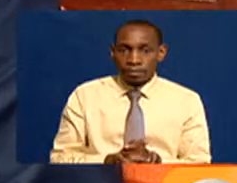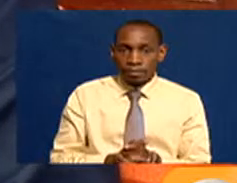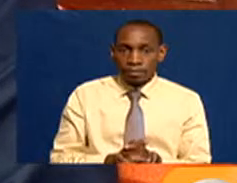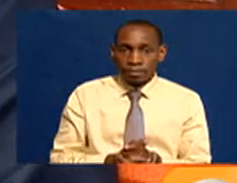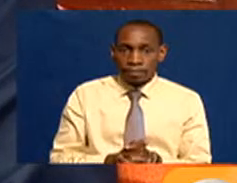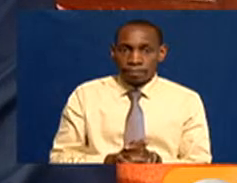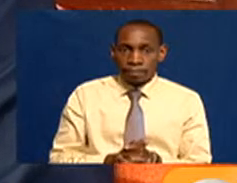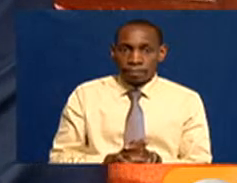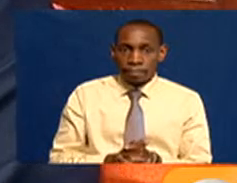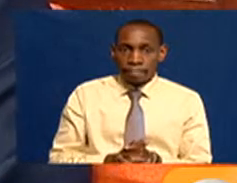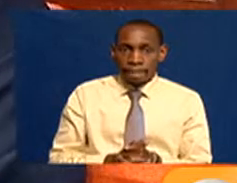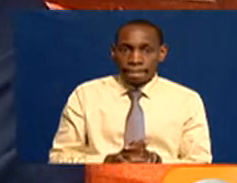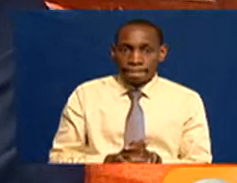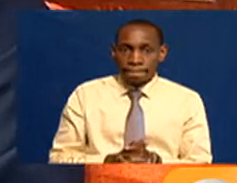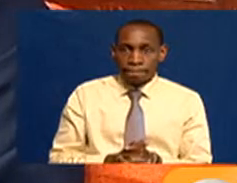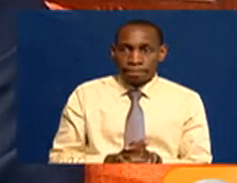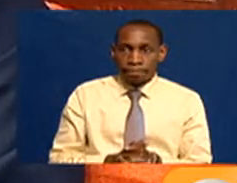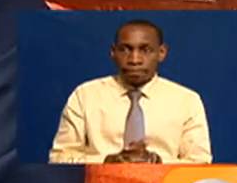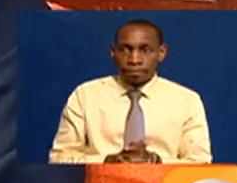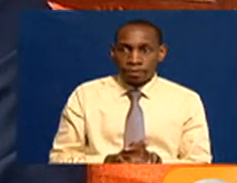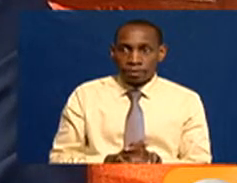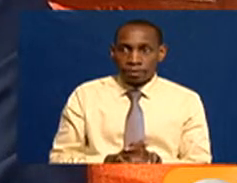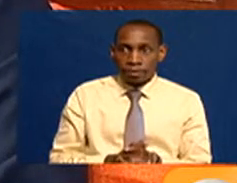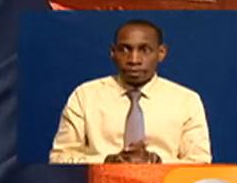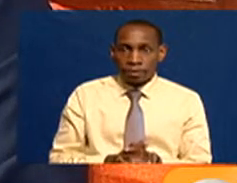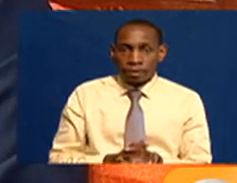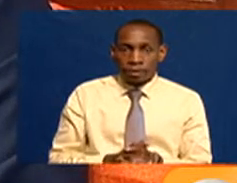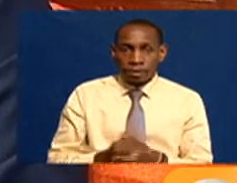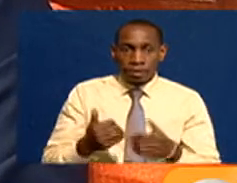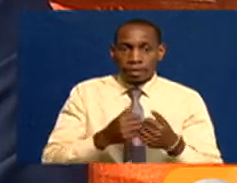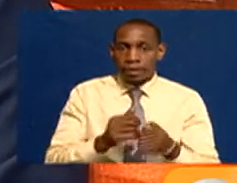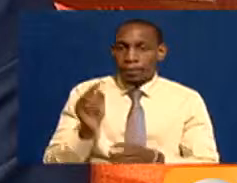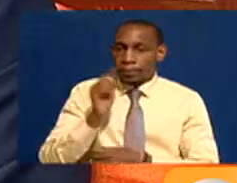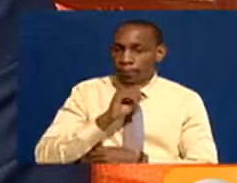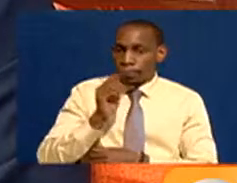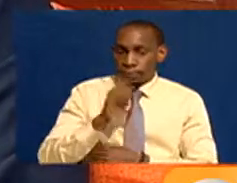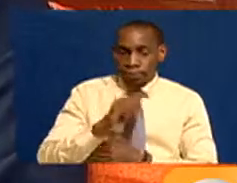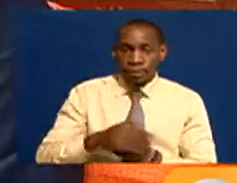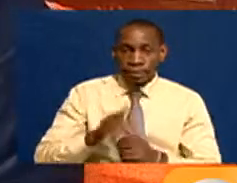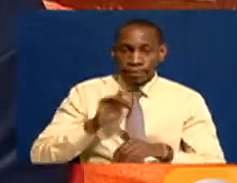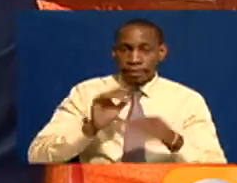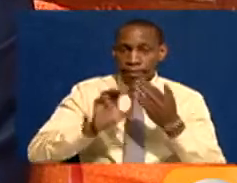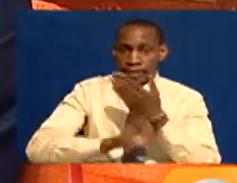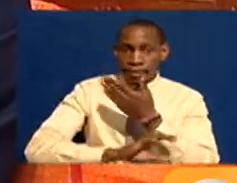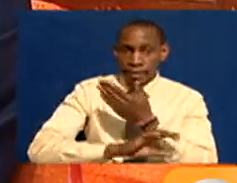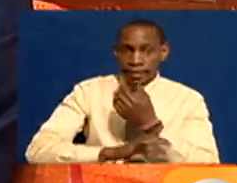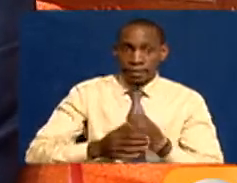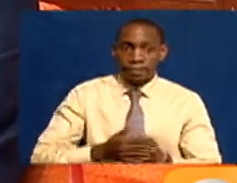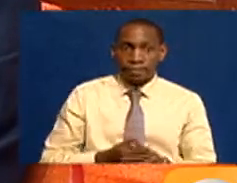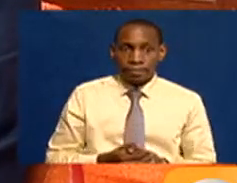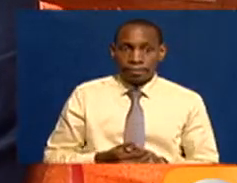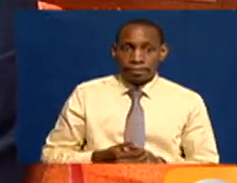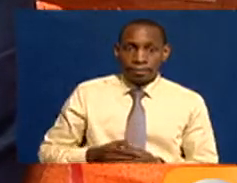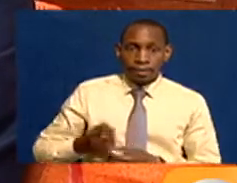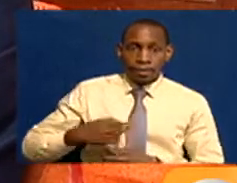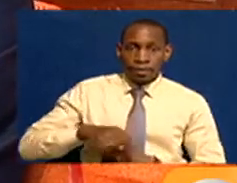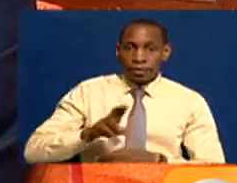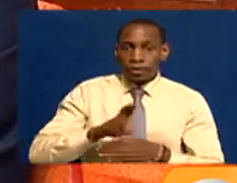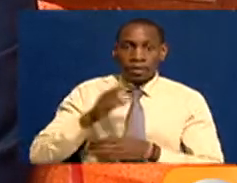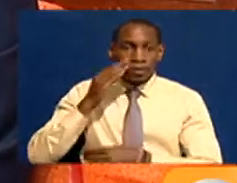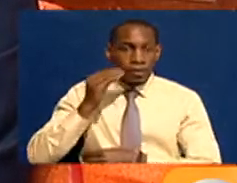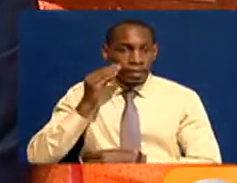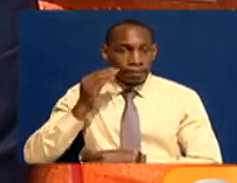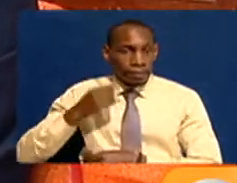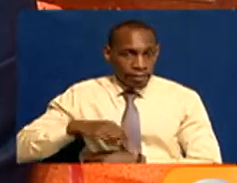that are dangerous. They are expected to explode at the expense of our country. So we are using our